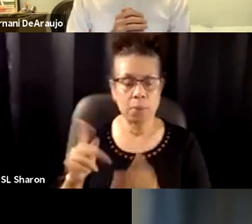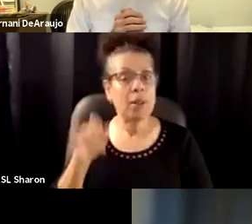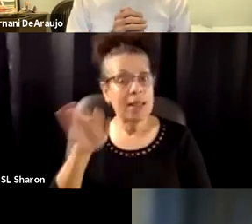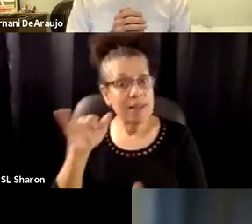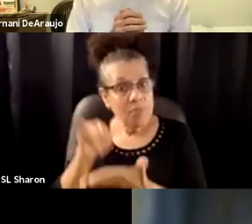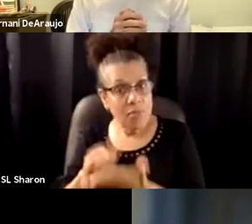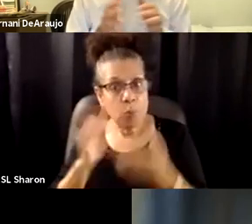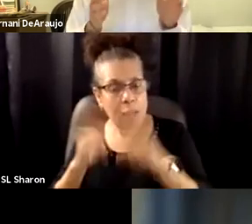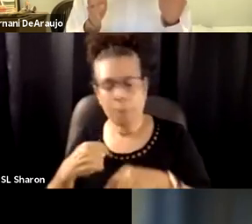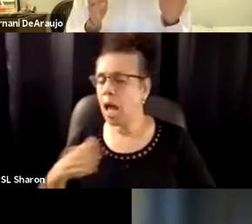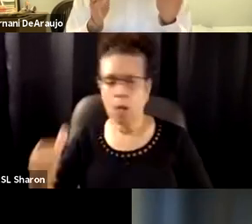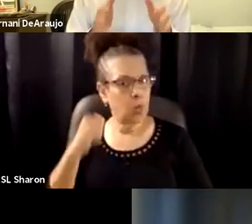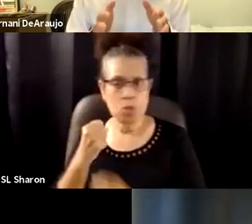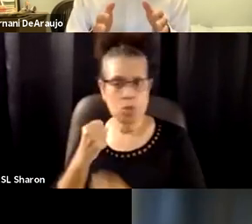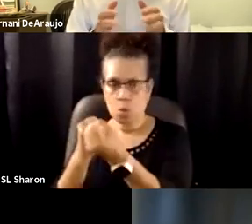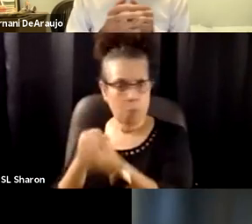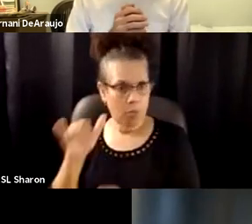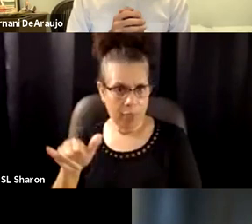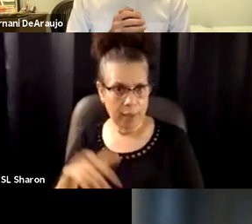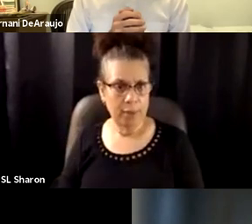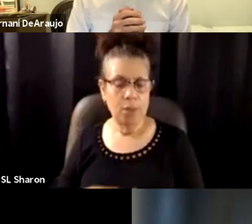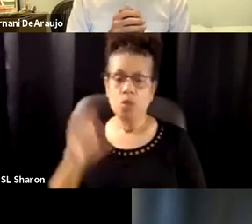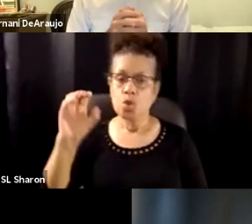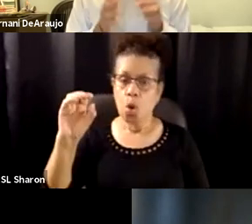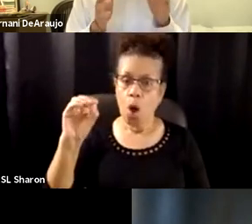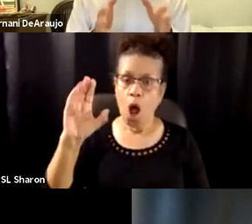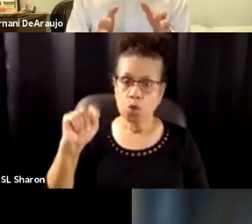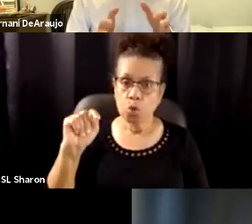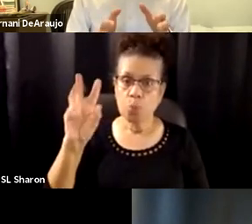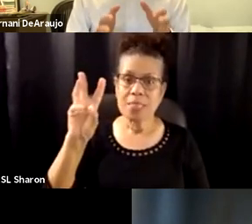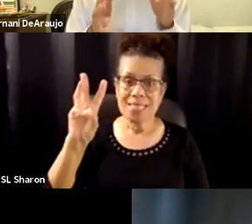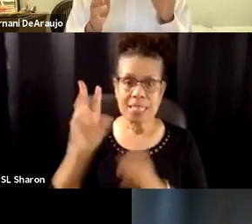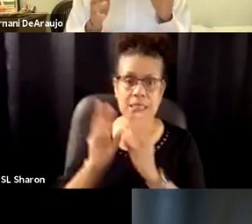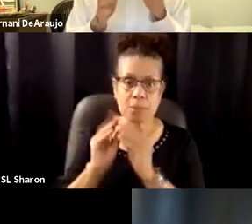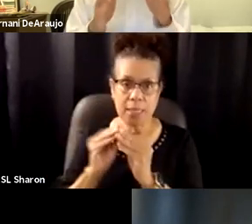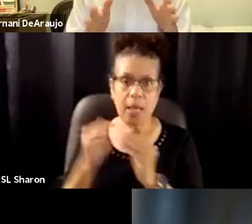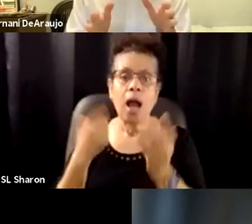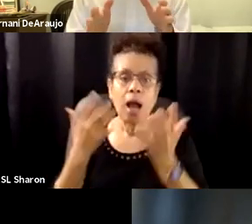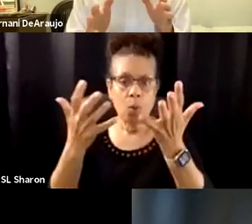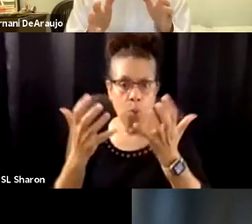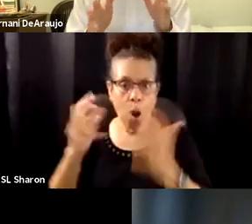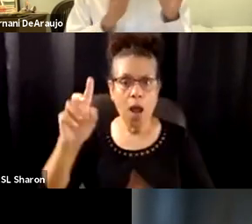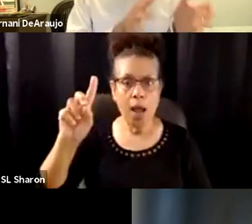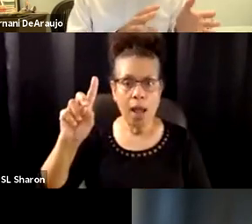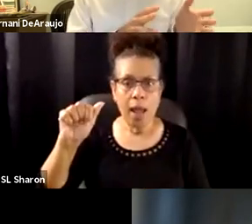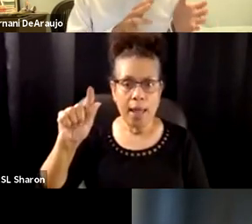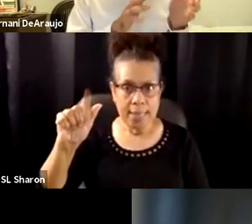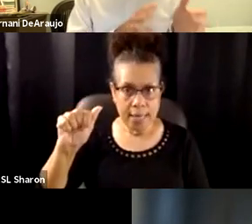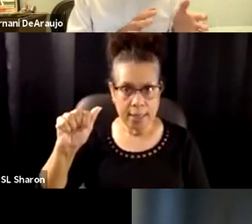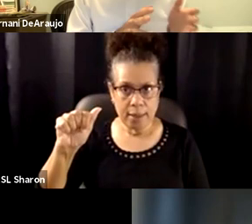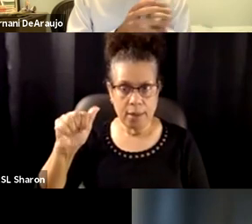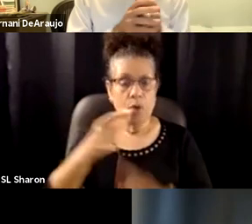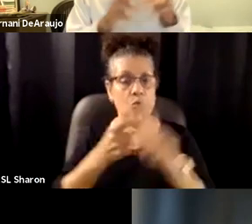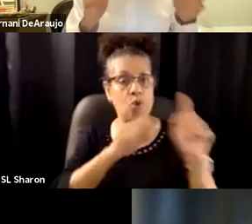policy so in the october 6th meeting i do want to see data using the data that we relied on in